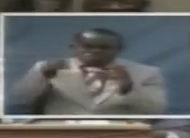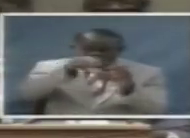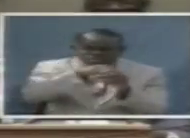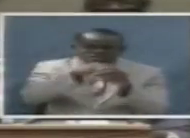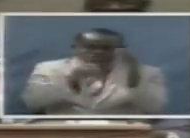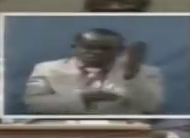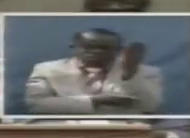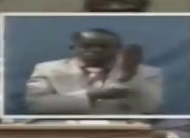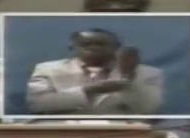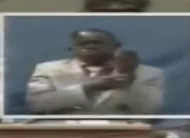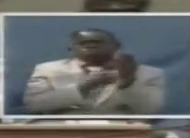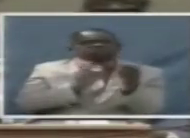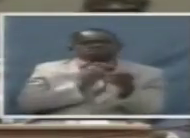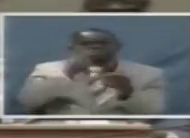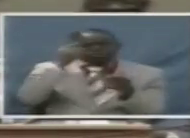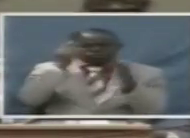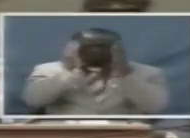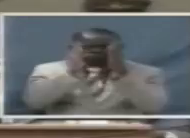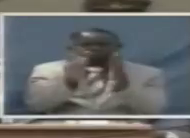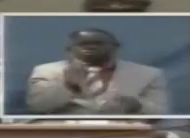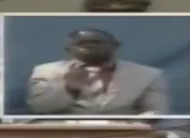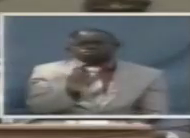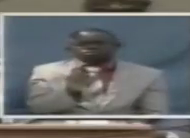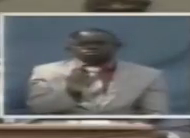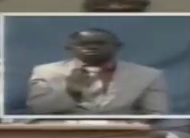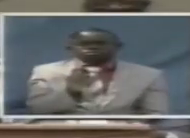Our actions remain fiscally prudent.